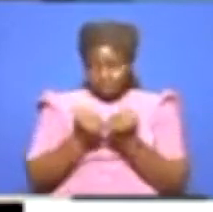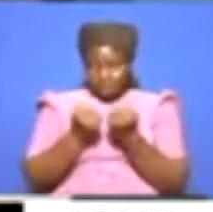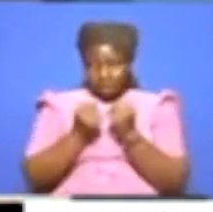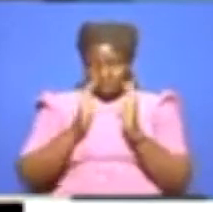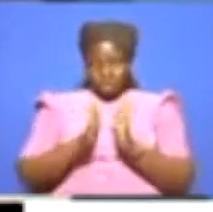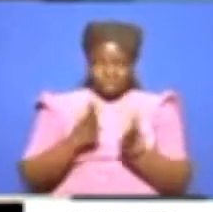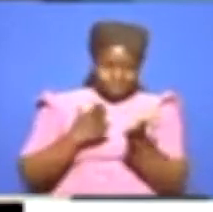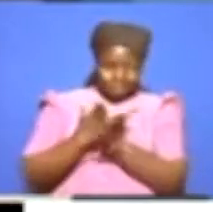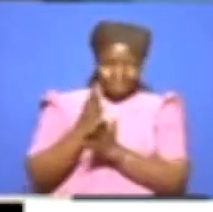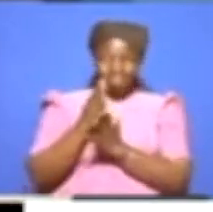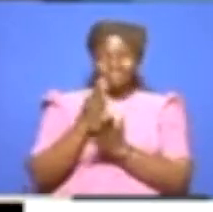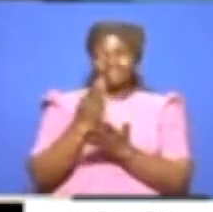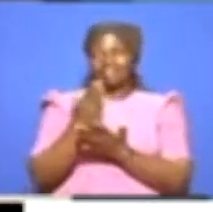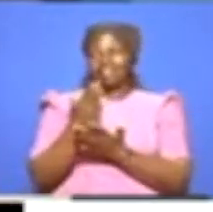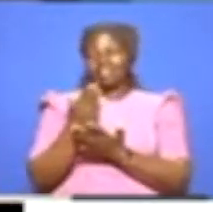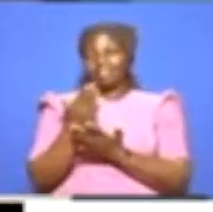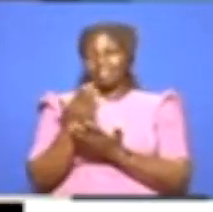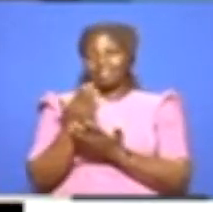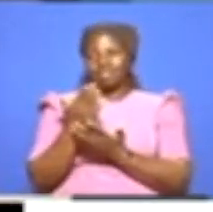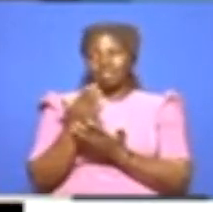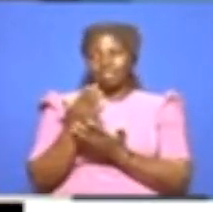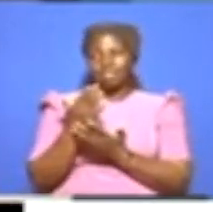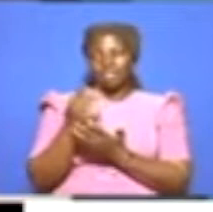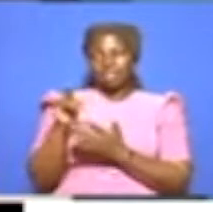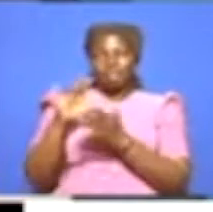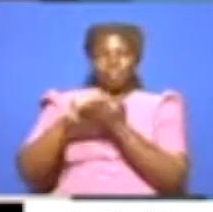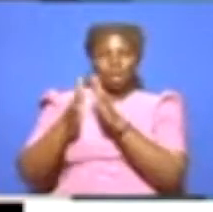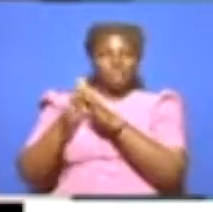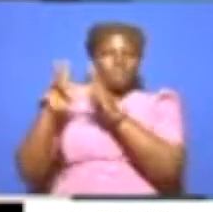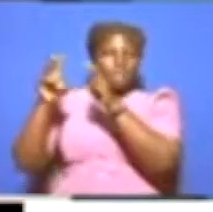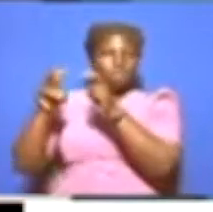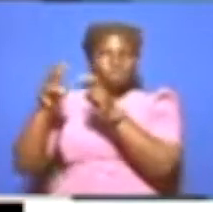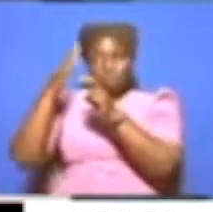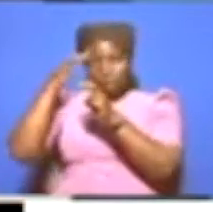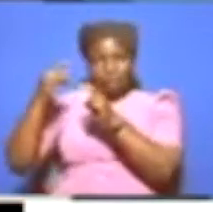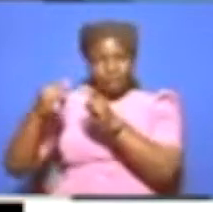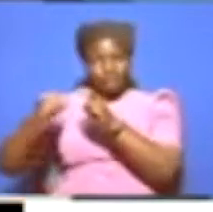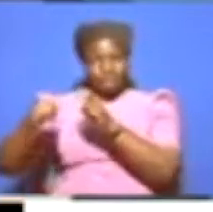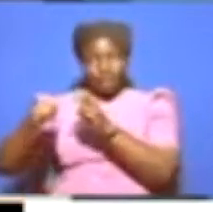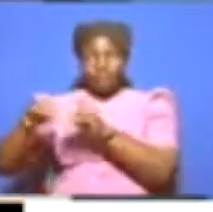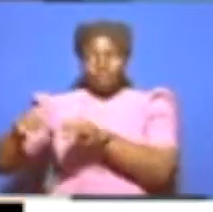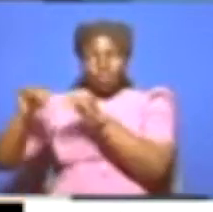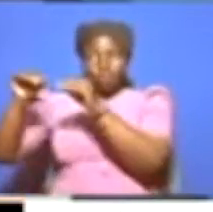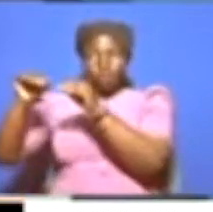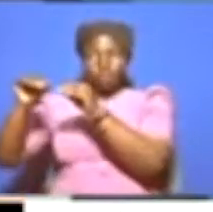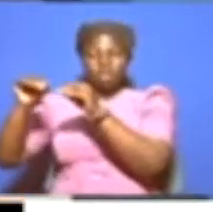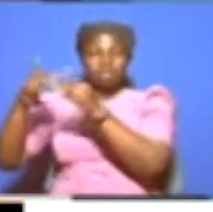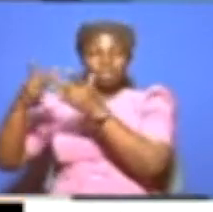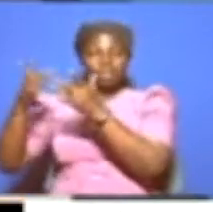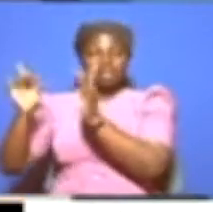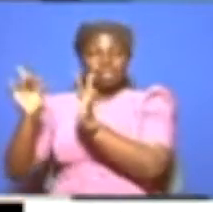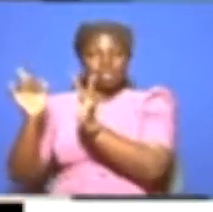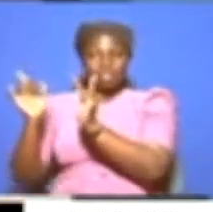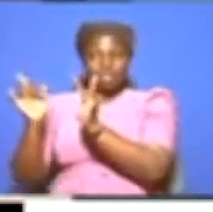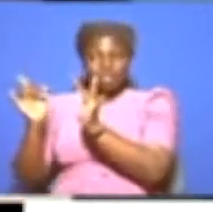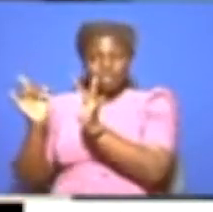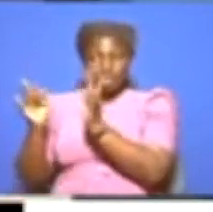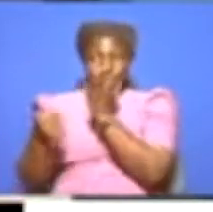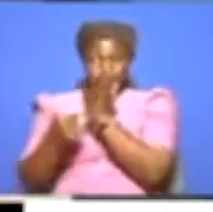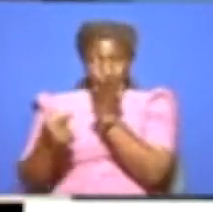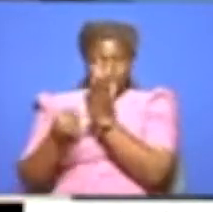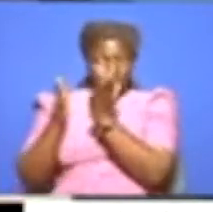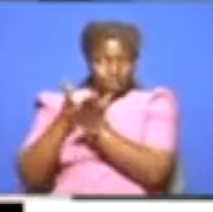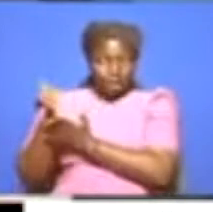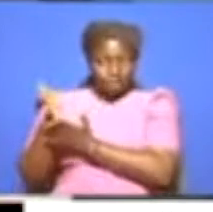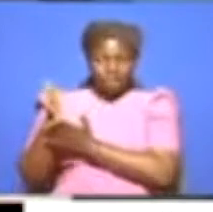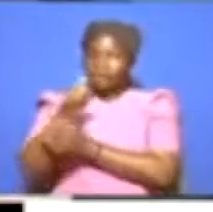issue, because on one hand I'm promoting online freedom, digital rights, privacy, and all this freedom should be promoted. On the other hand,